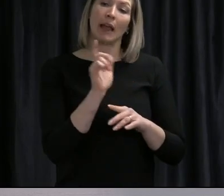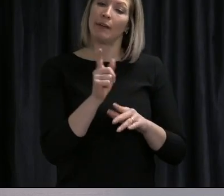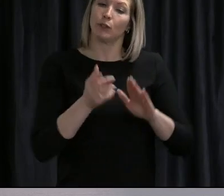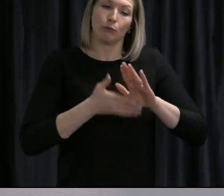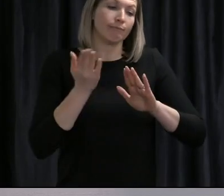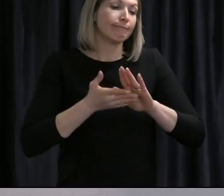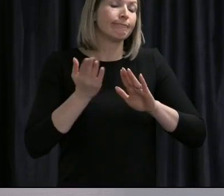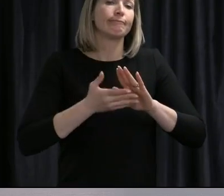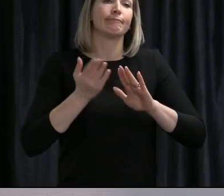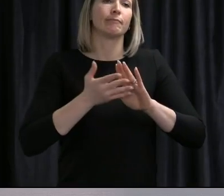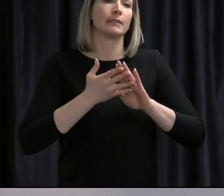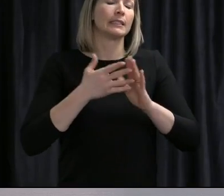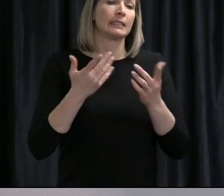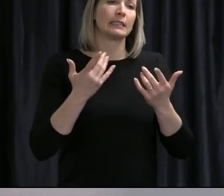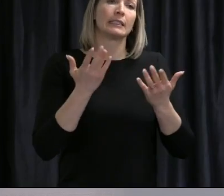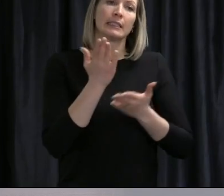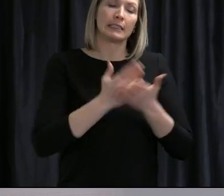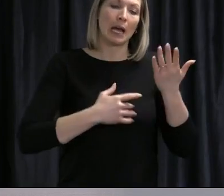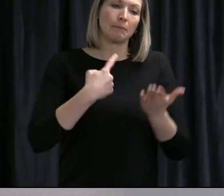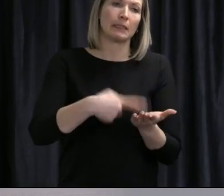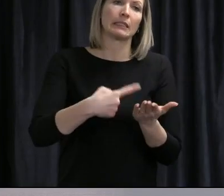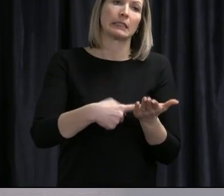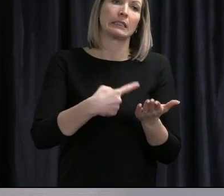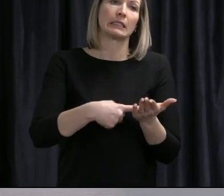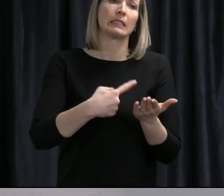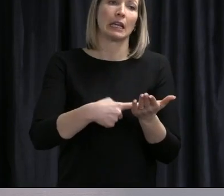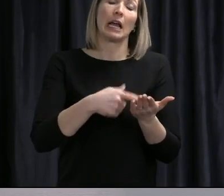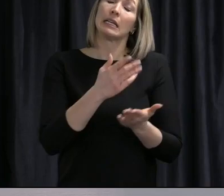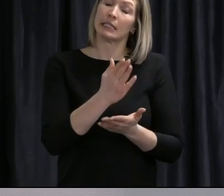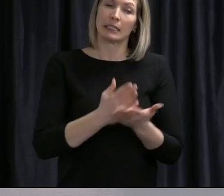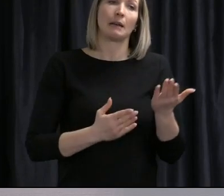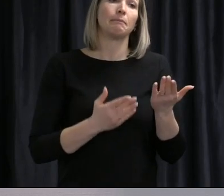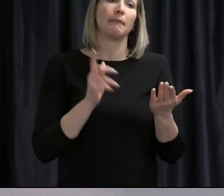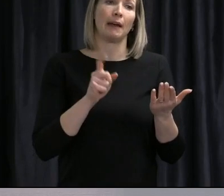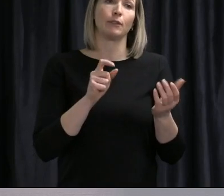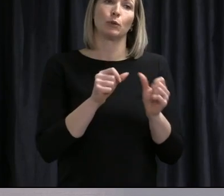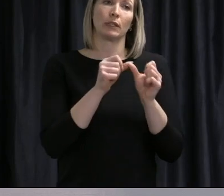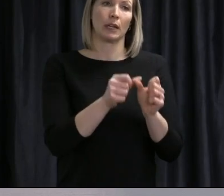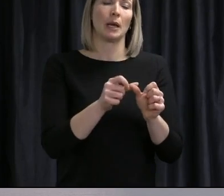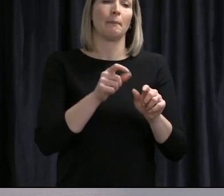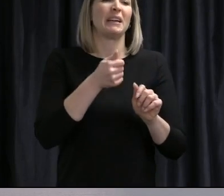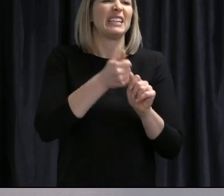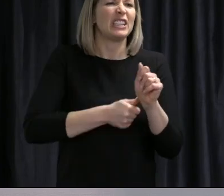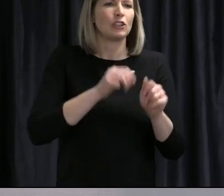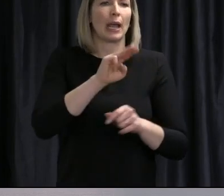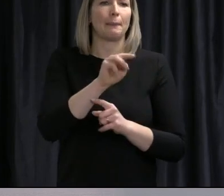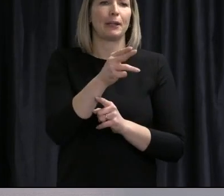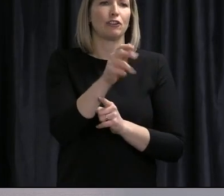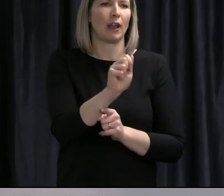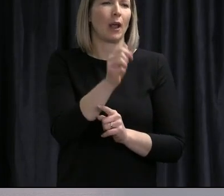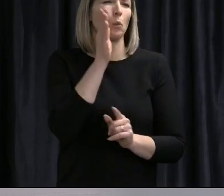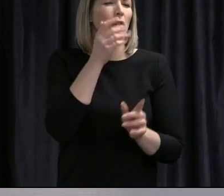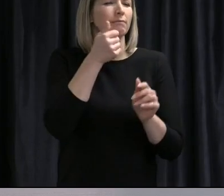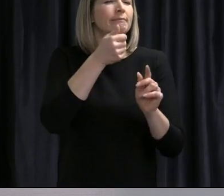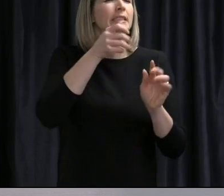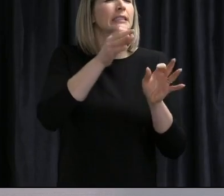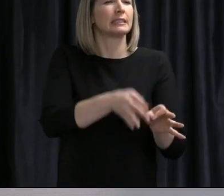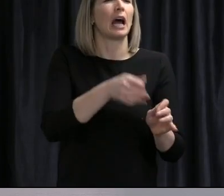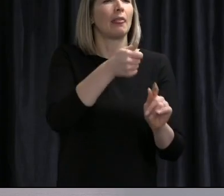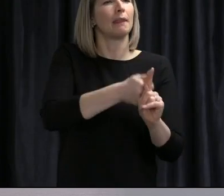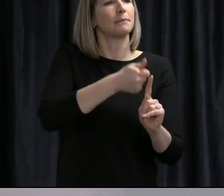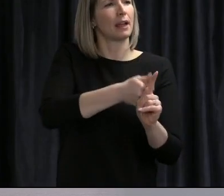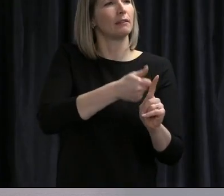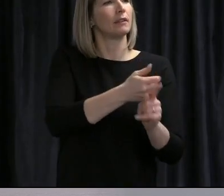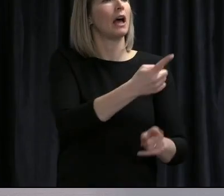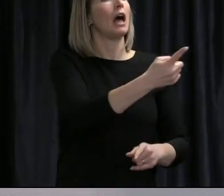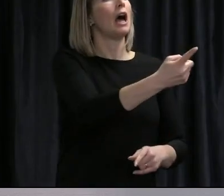Labrador, whether that's required to have the House open to get that business done or not. We'll let the House leaders, get together and make that decision. Dr. Fitzgerald,